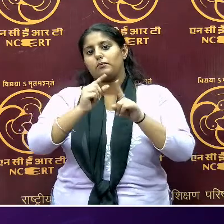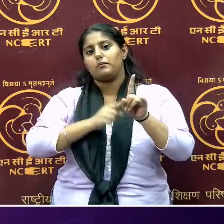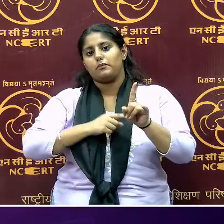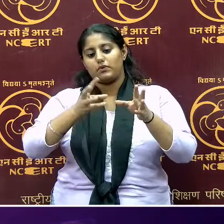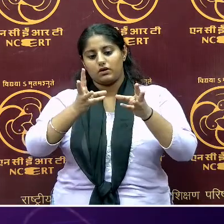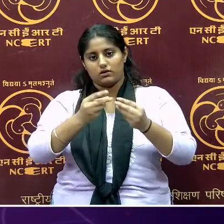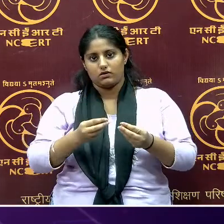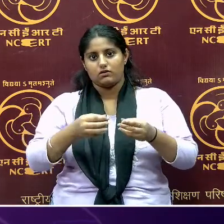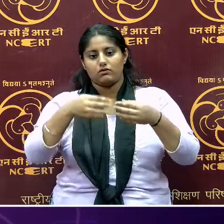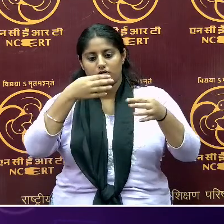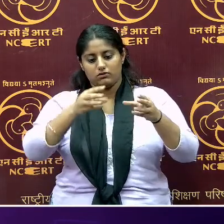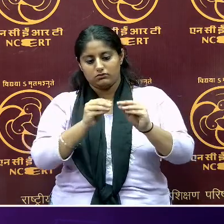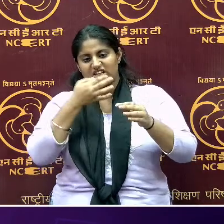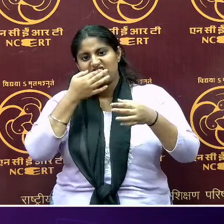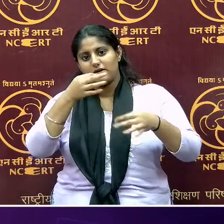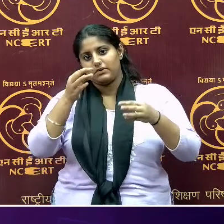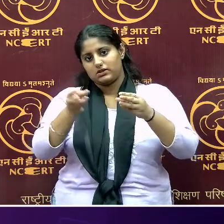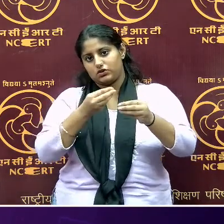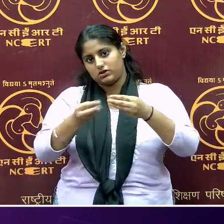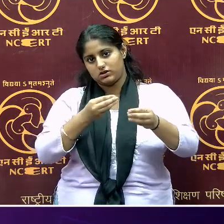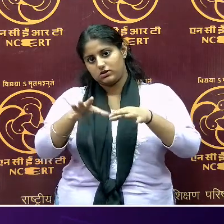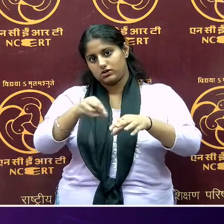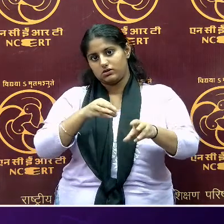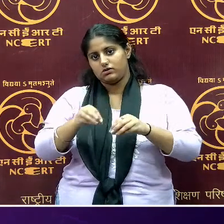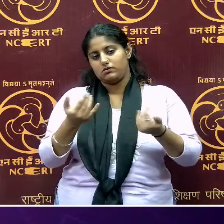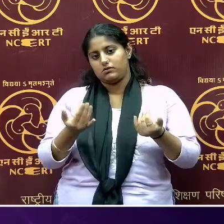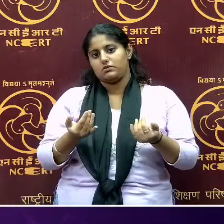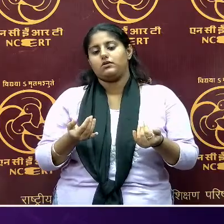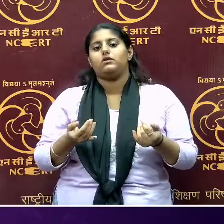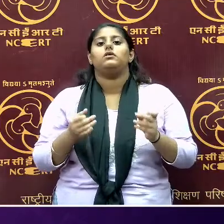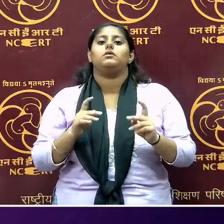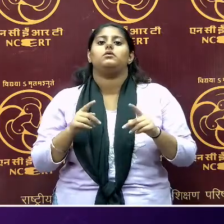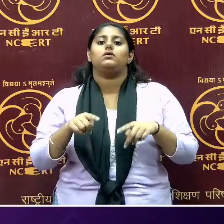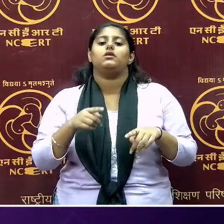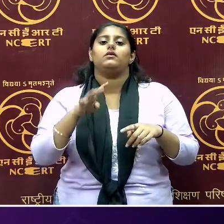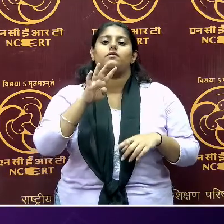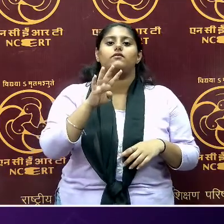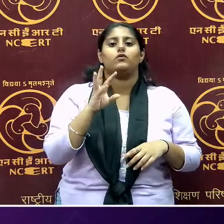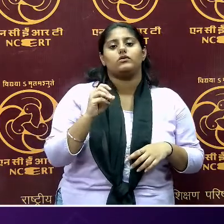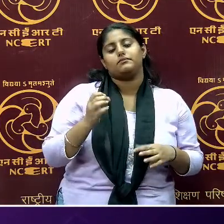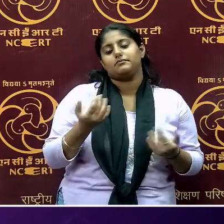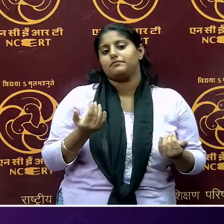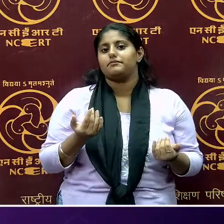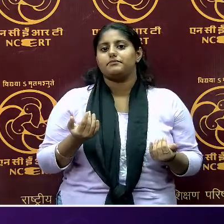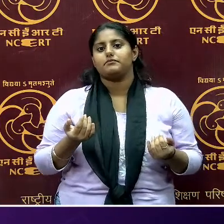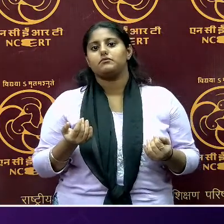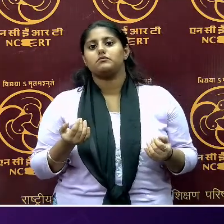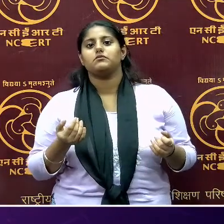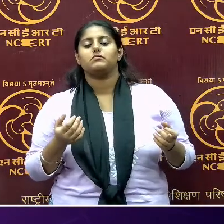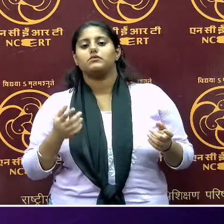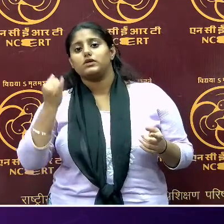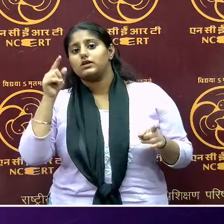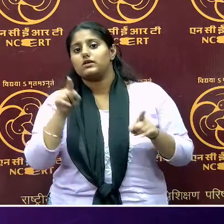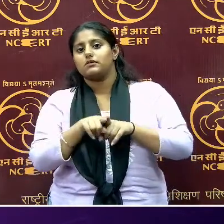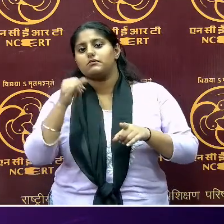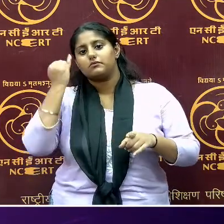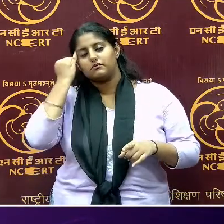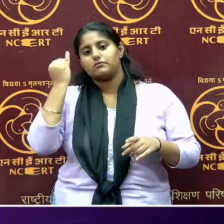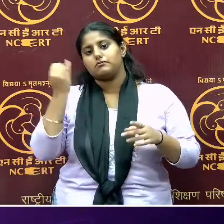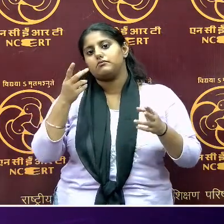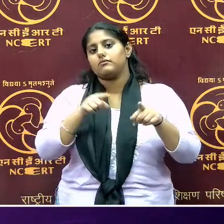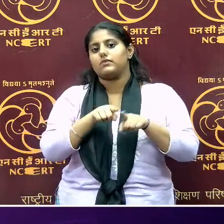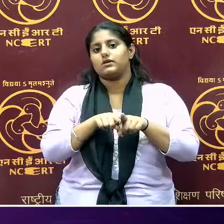in the class? It may come out to be, it will come out to be a 4-digit number. They can guess such type of